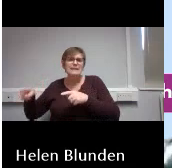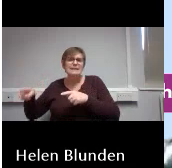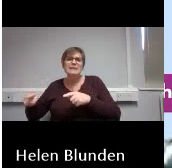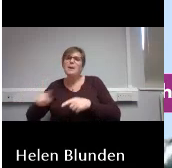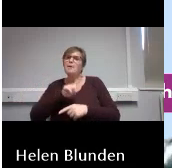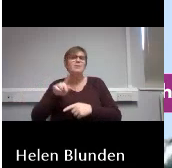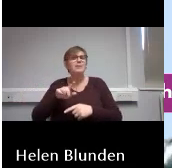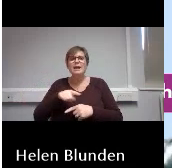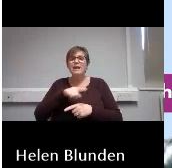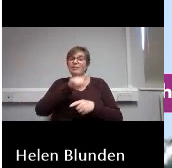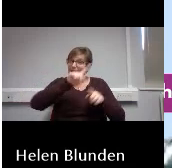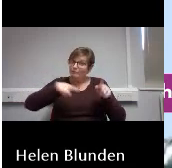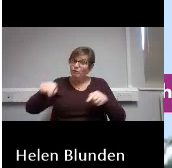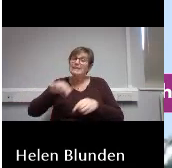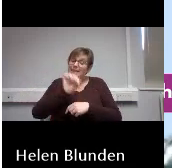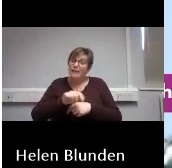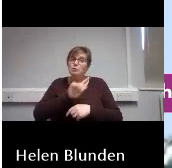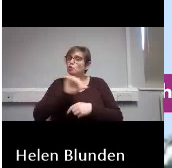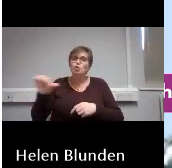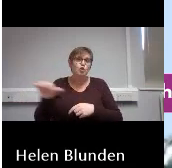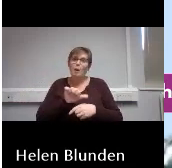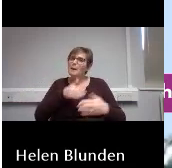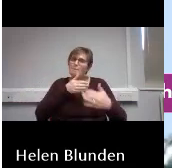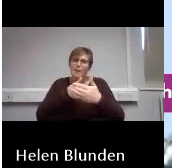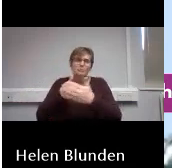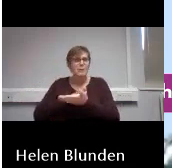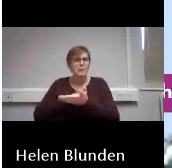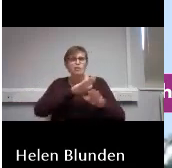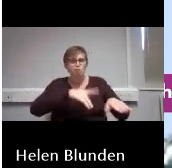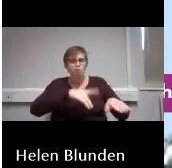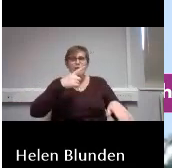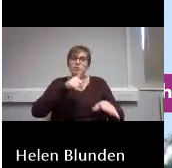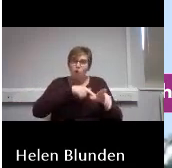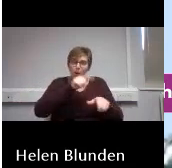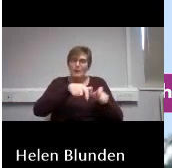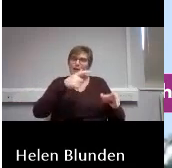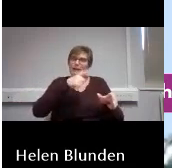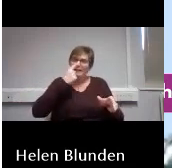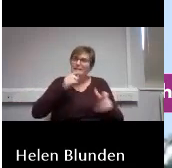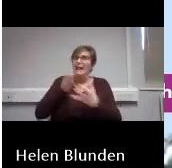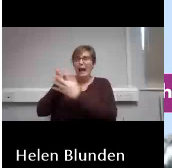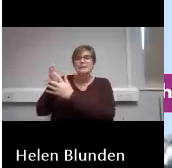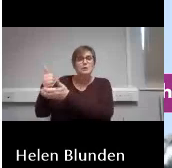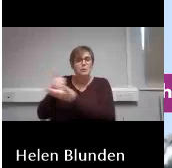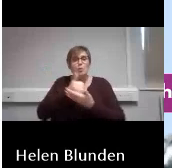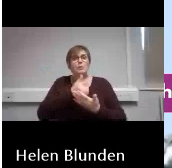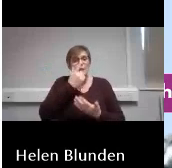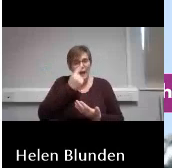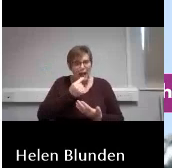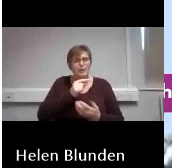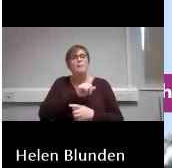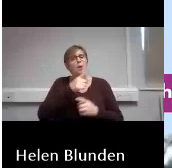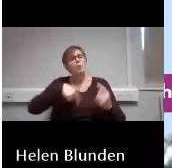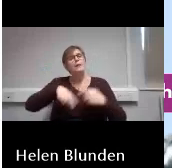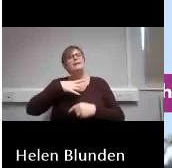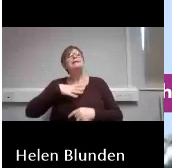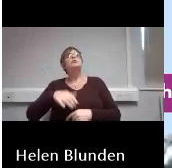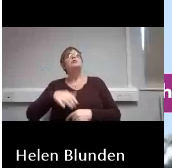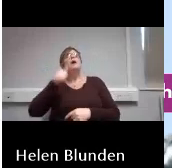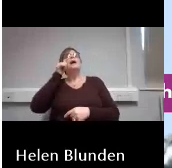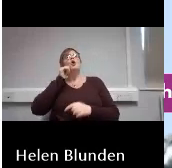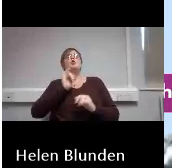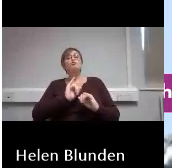be barriers to children and young people reaching out to access support. And just acknowledge that a